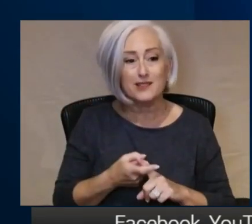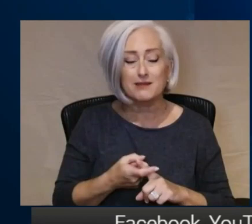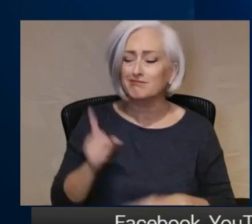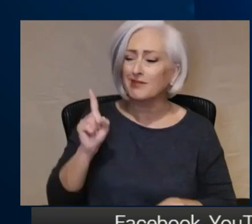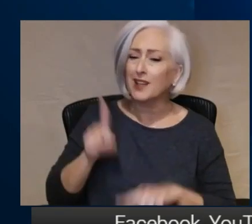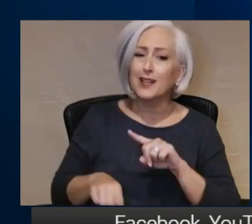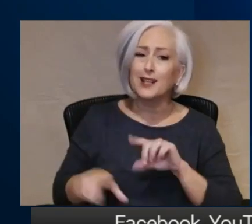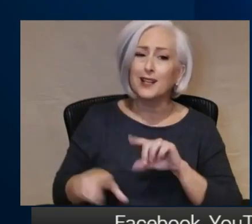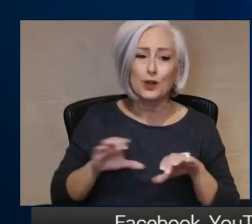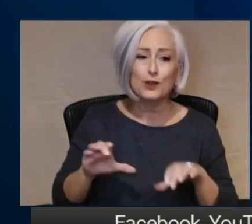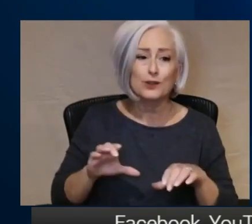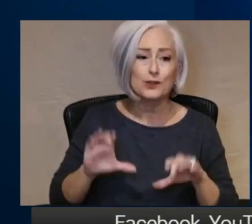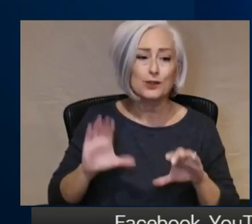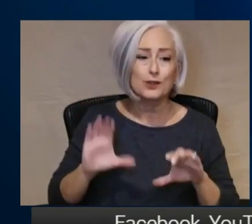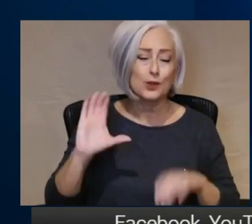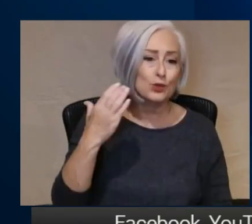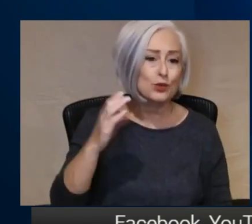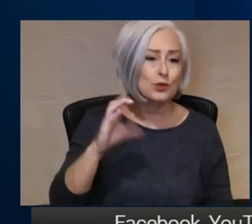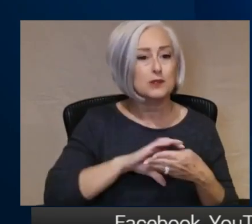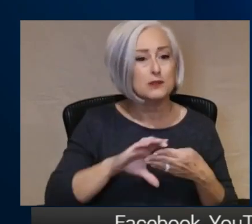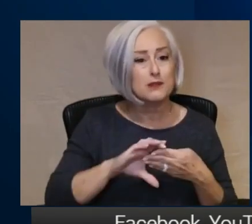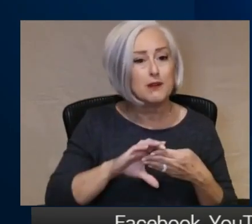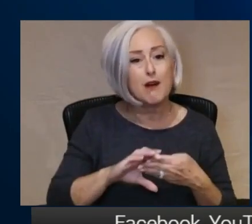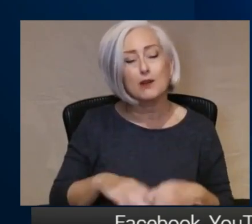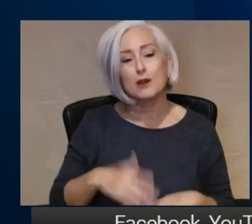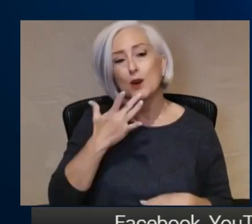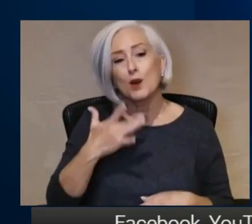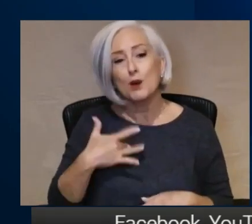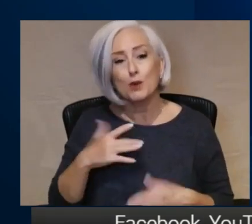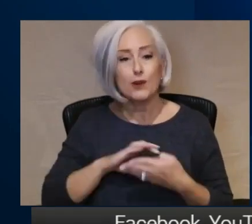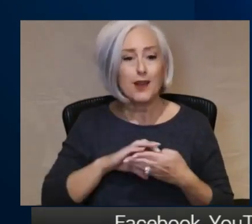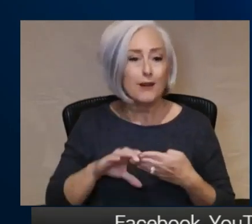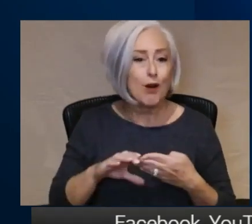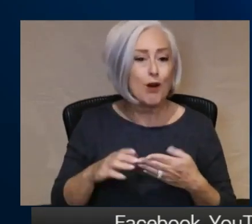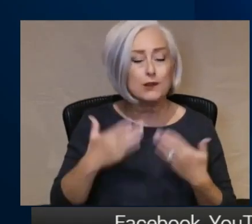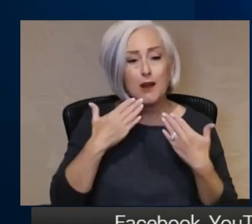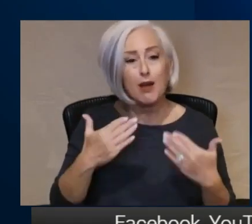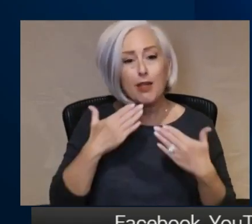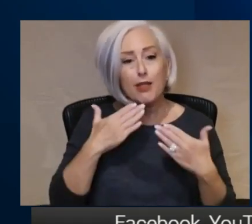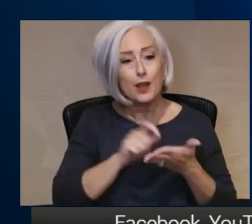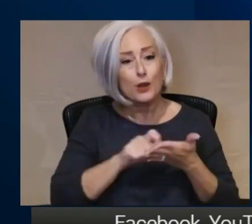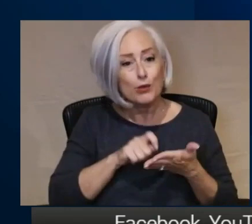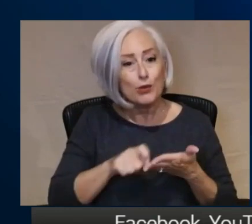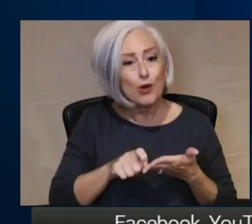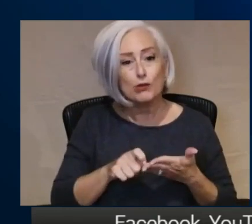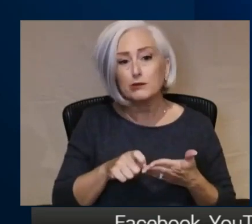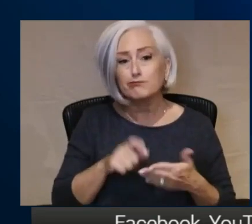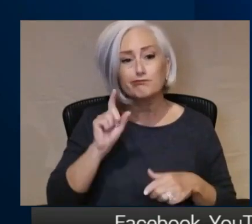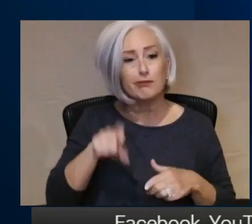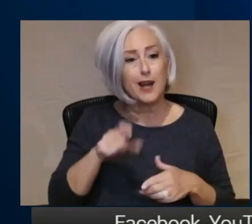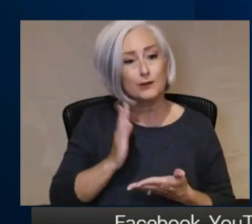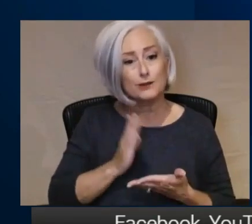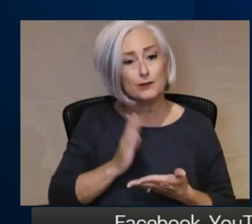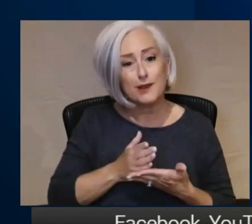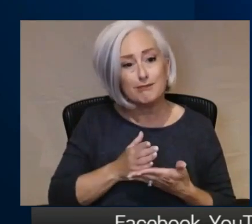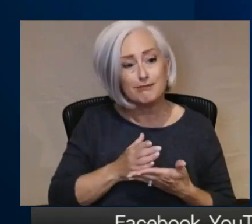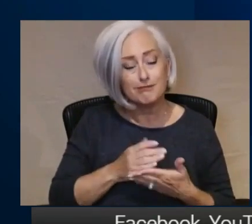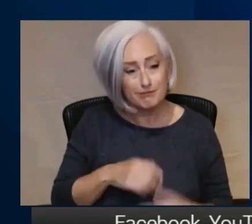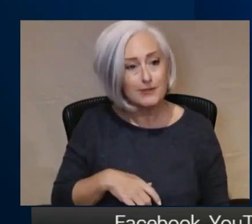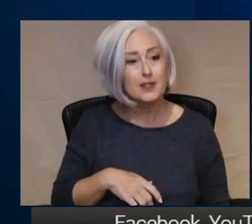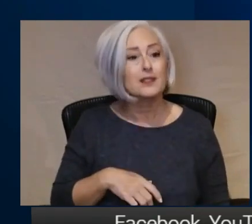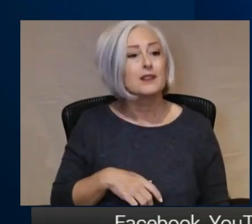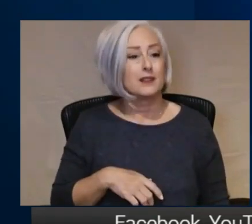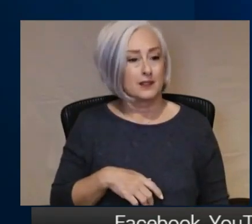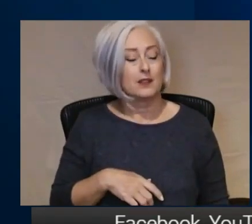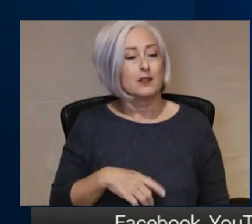cards, thank you notes, anything like that. And Rich Schaefer just wants to be able to get dressed quicker.